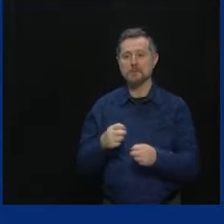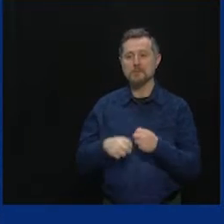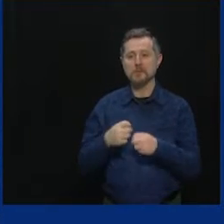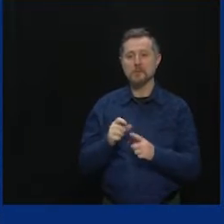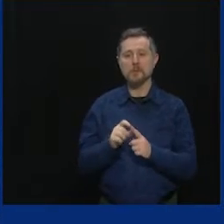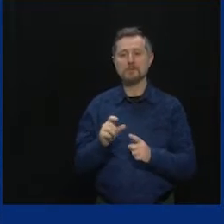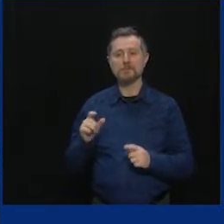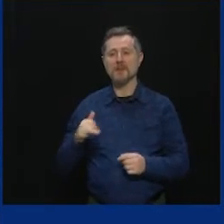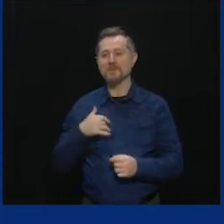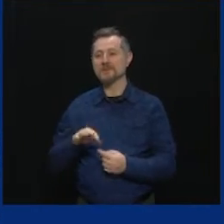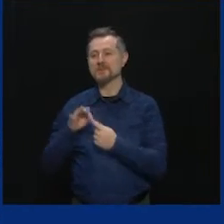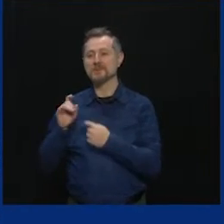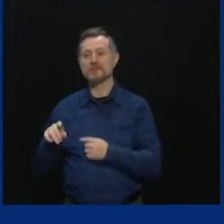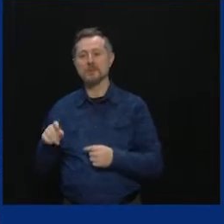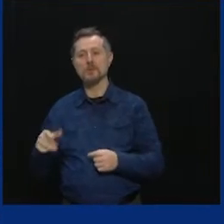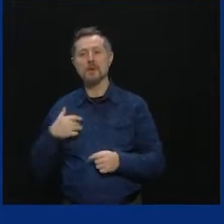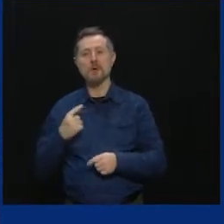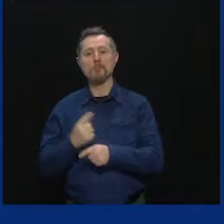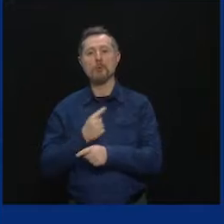proper academic supports.